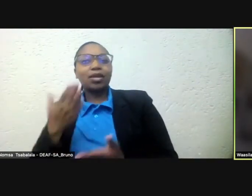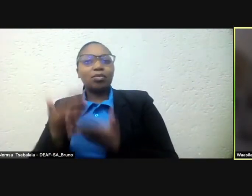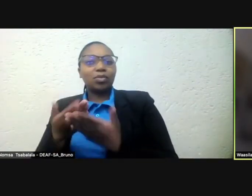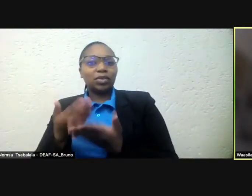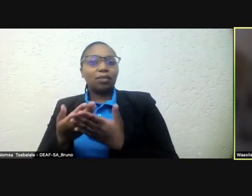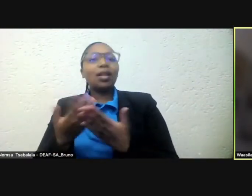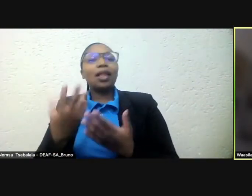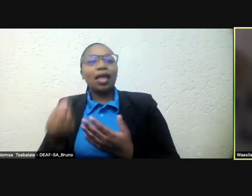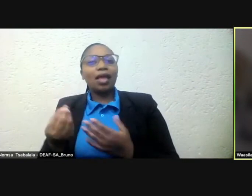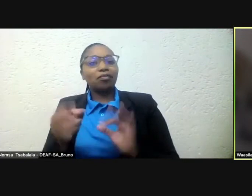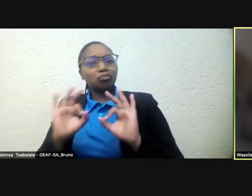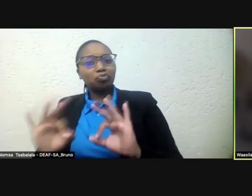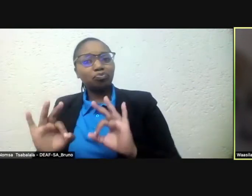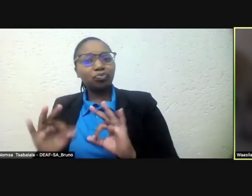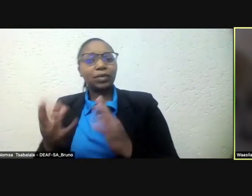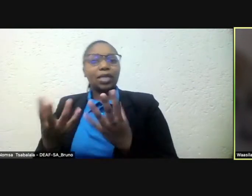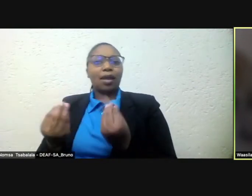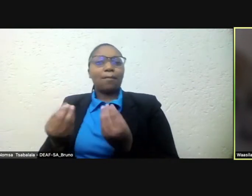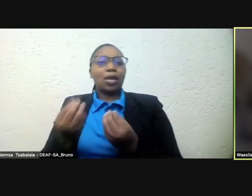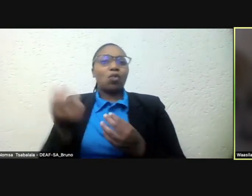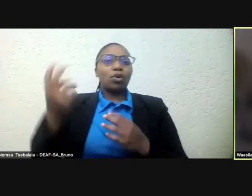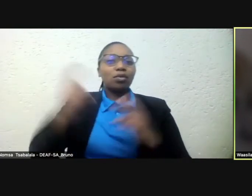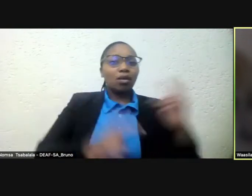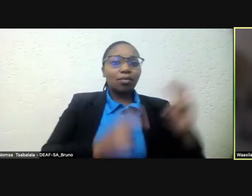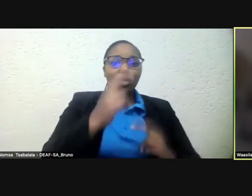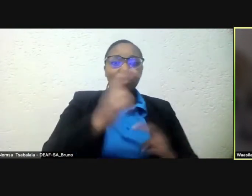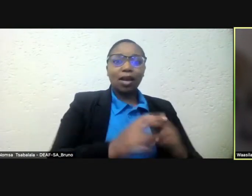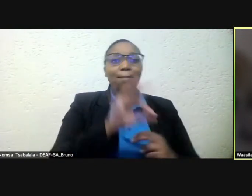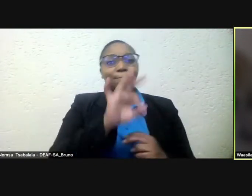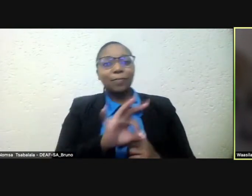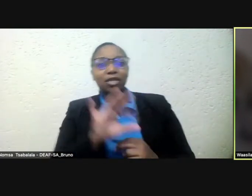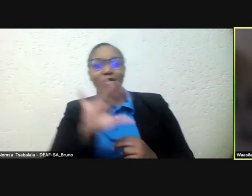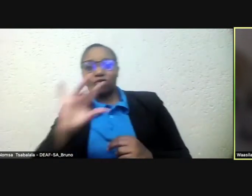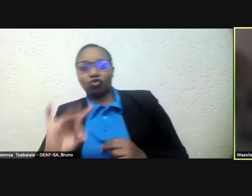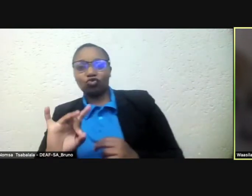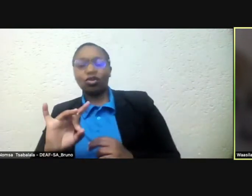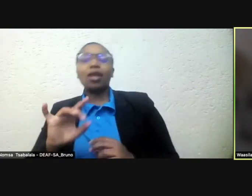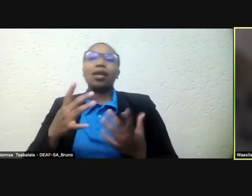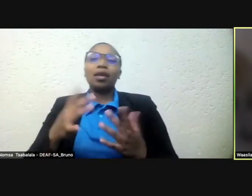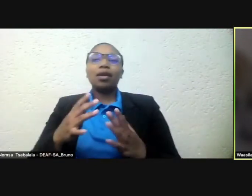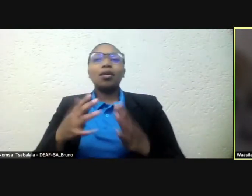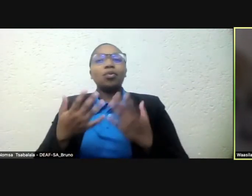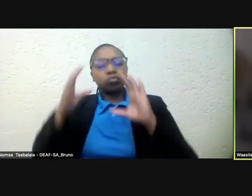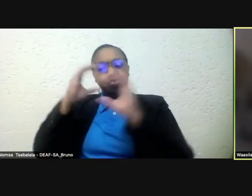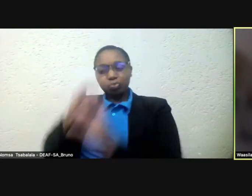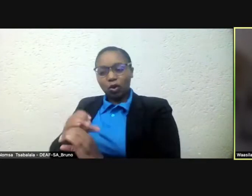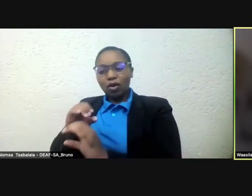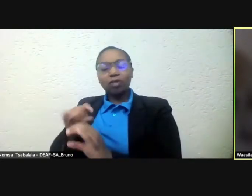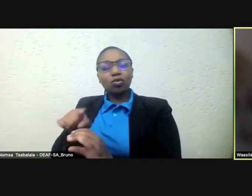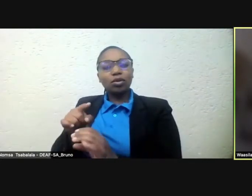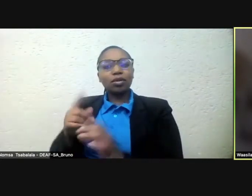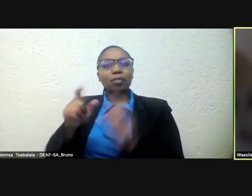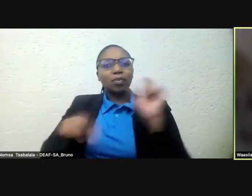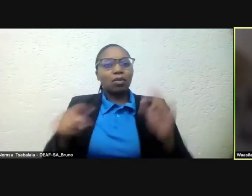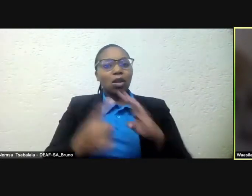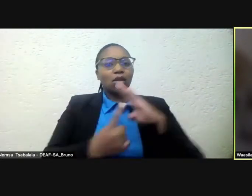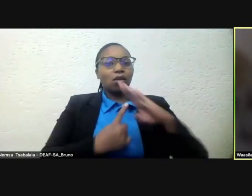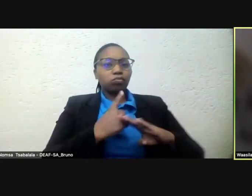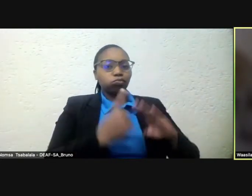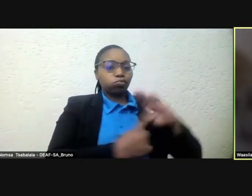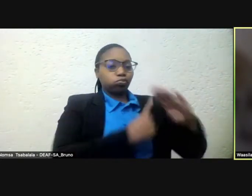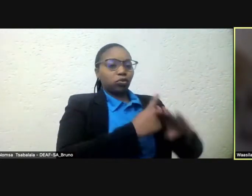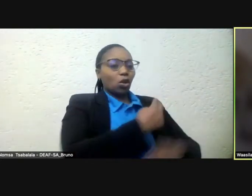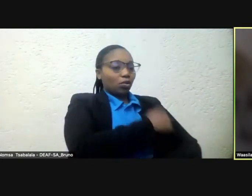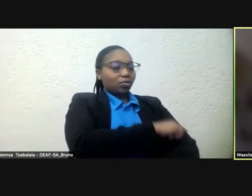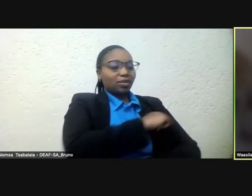get to work on a Monday, Tuesday, they start backfilling admissions that may have happened last week. And so later in the week and by the next week, we have a much